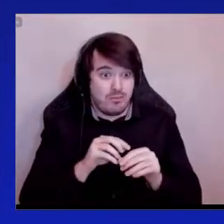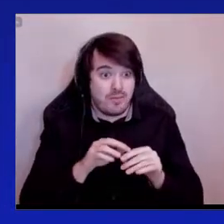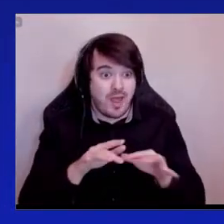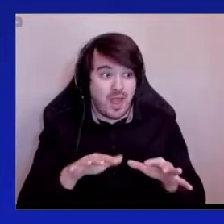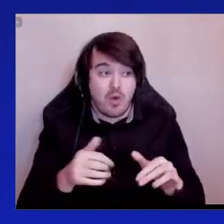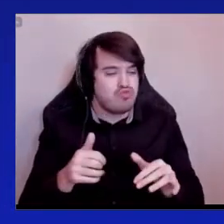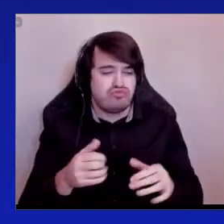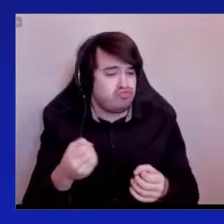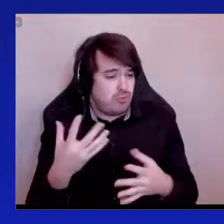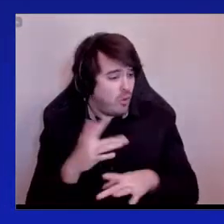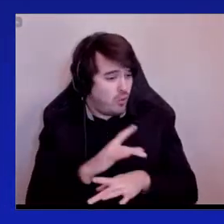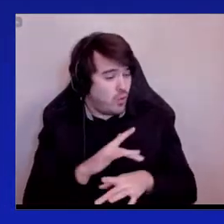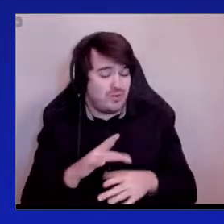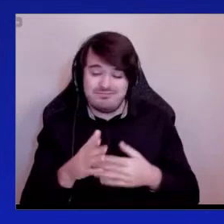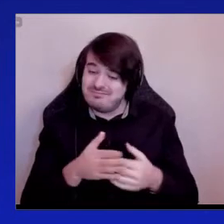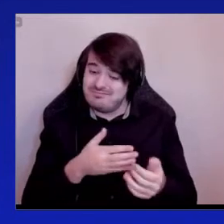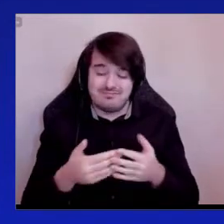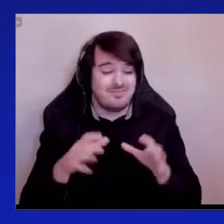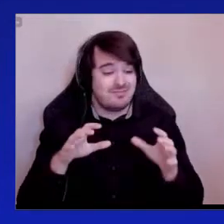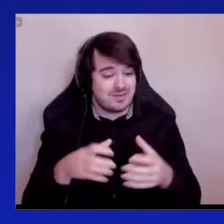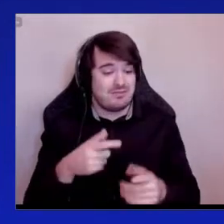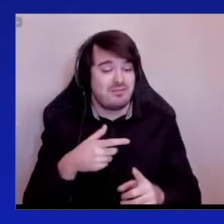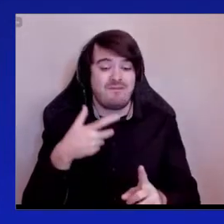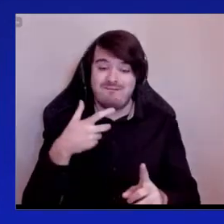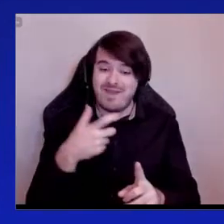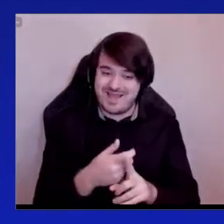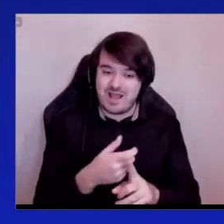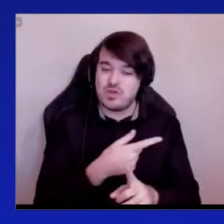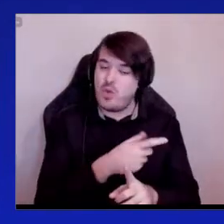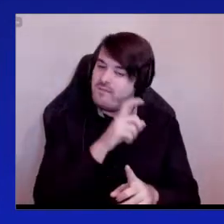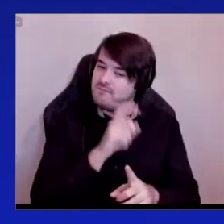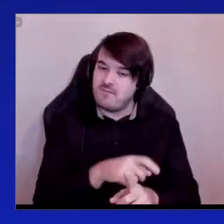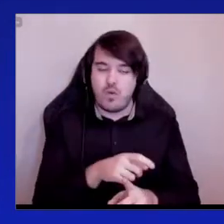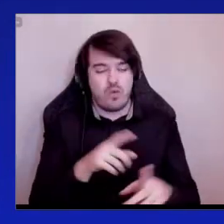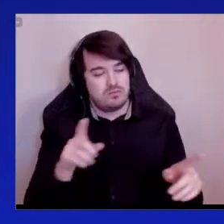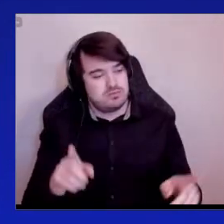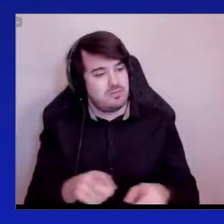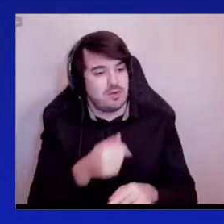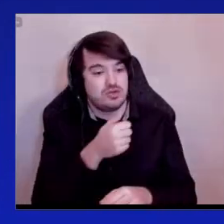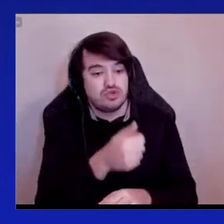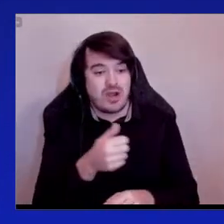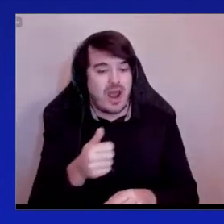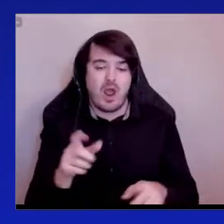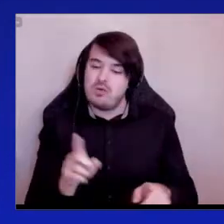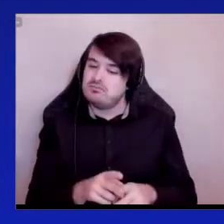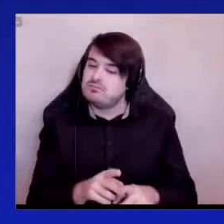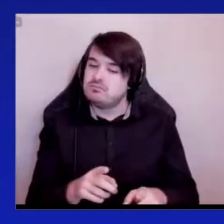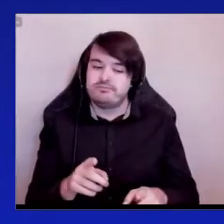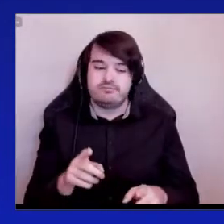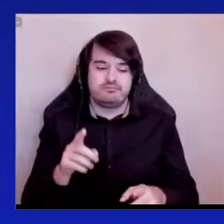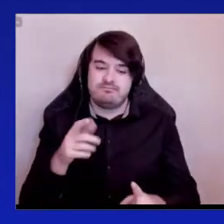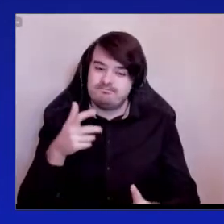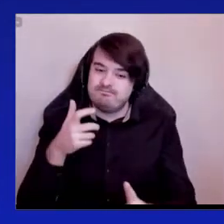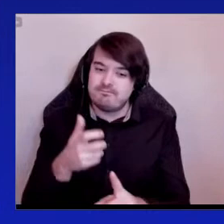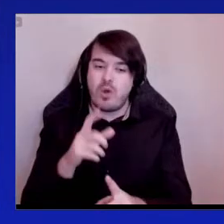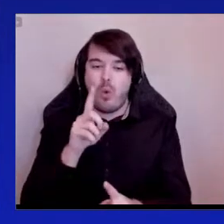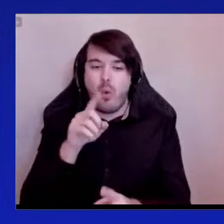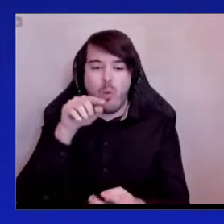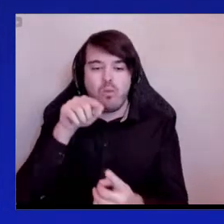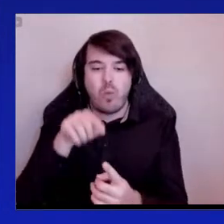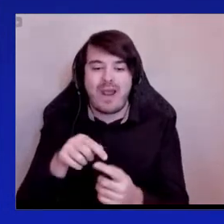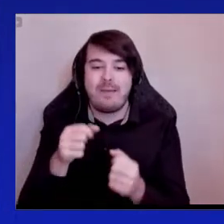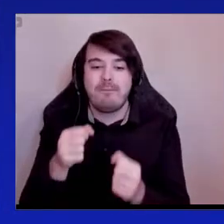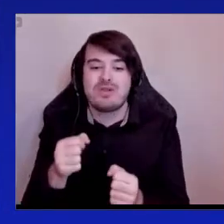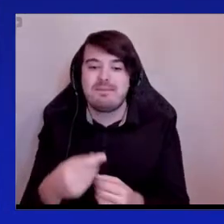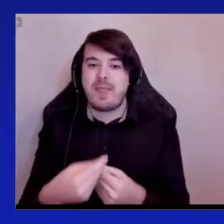need to treat every interaction as a potential point of COVID transmission if precautions weren't in place, like the masks and